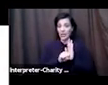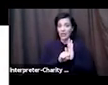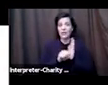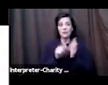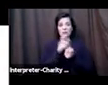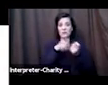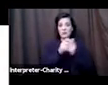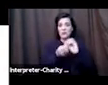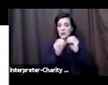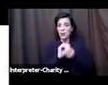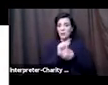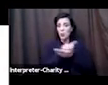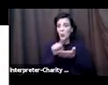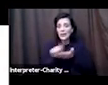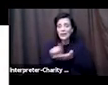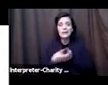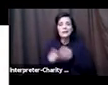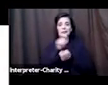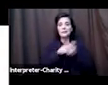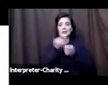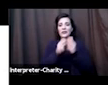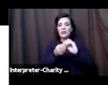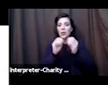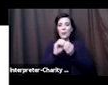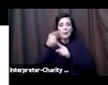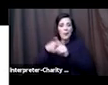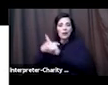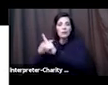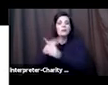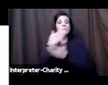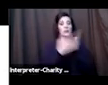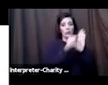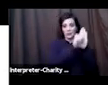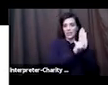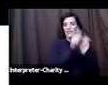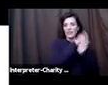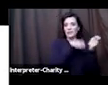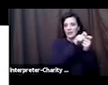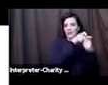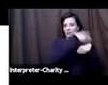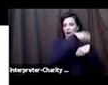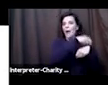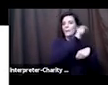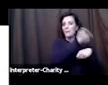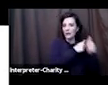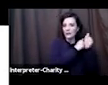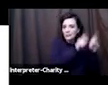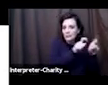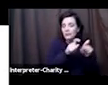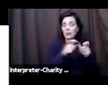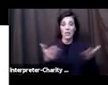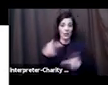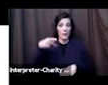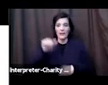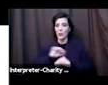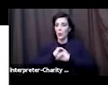number of weeks or days that you have to trial a device. Some states and insurance companies there are, but as of now, there is not here in